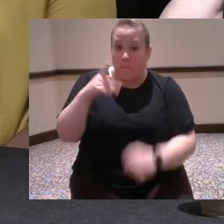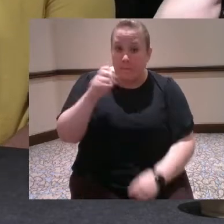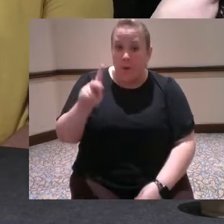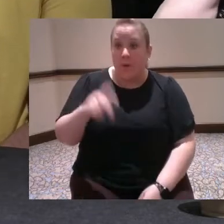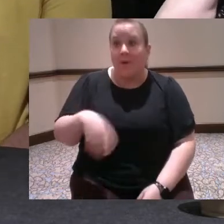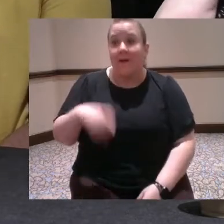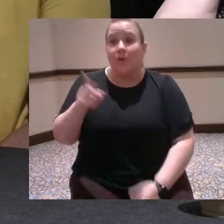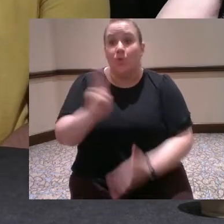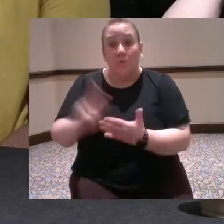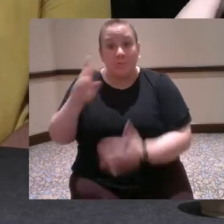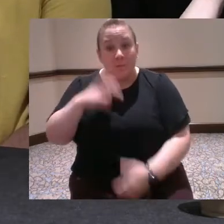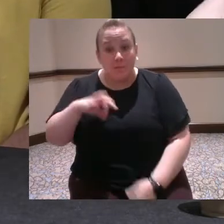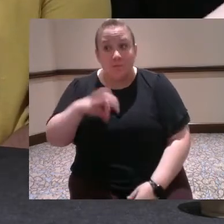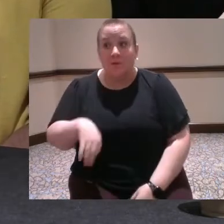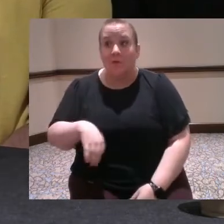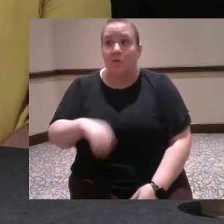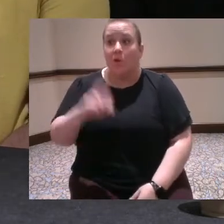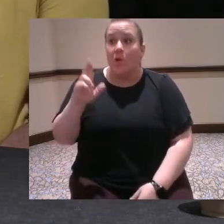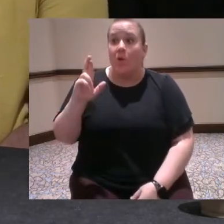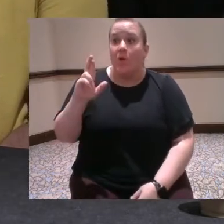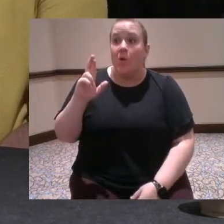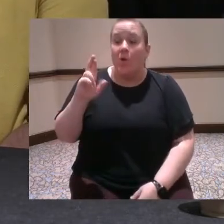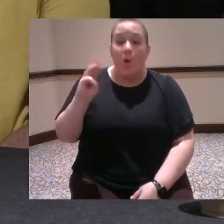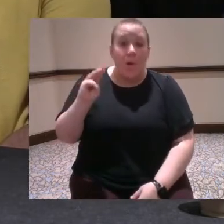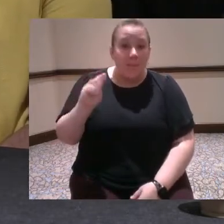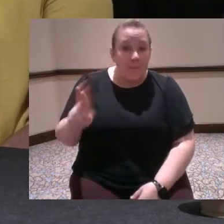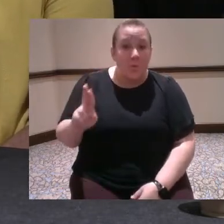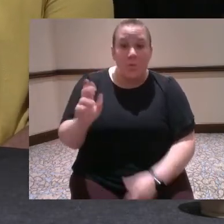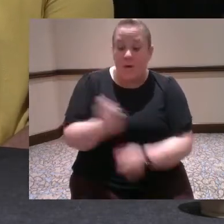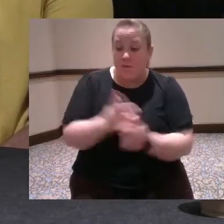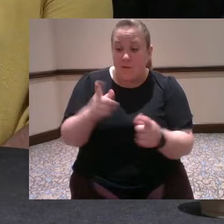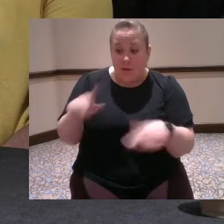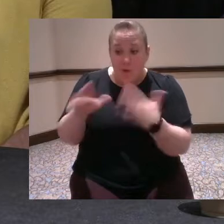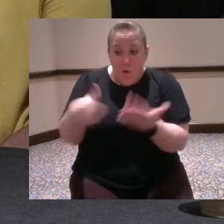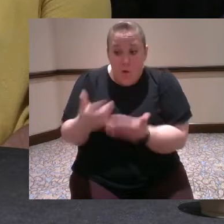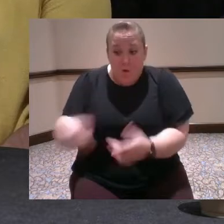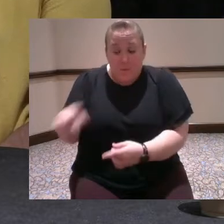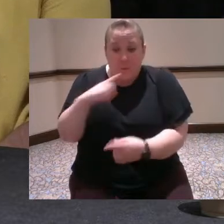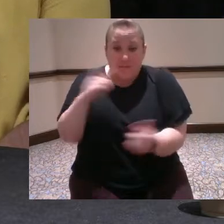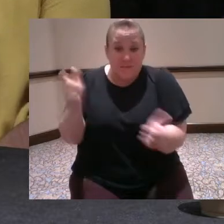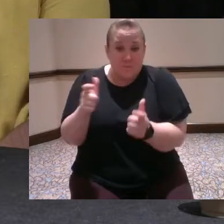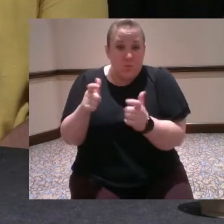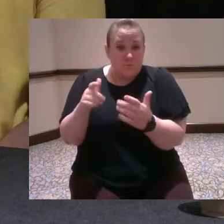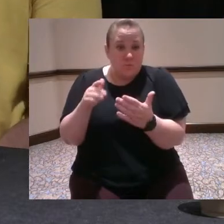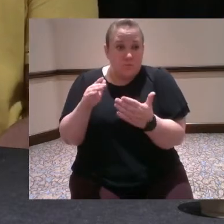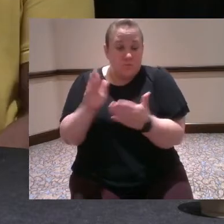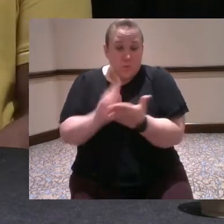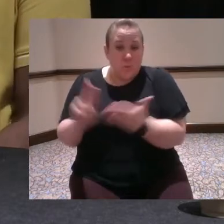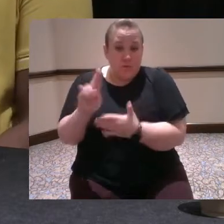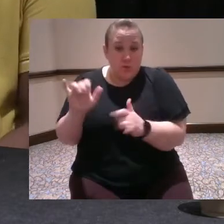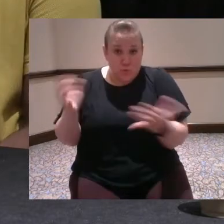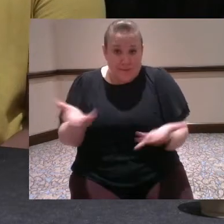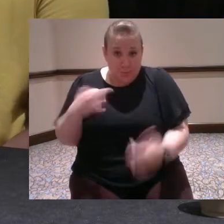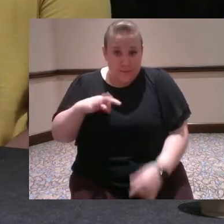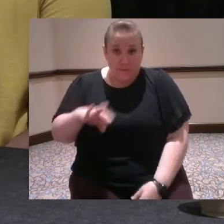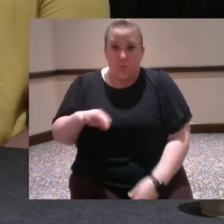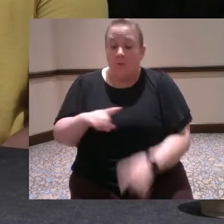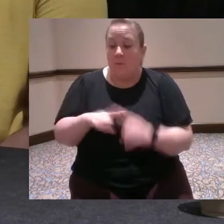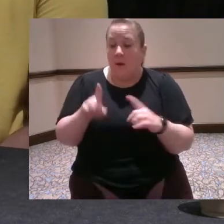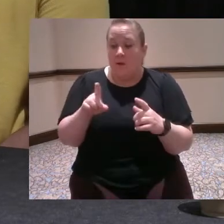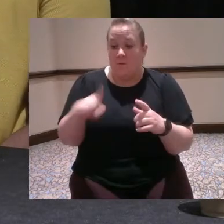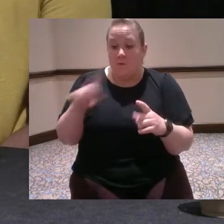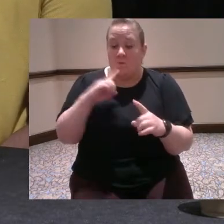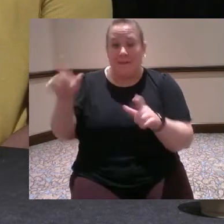Robert Morris, and, you know, all kinds of amazing people come from the smaller universities as well, but those major